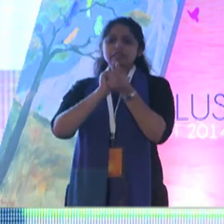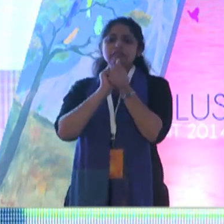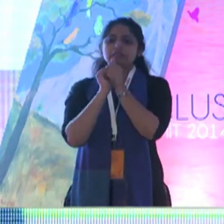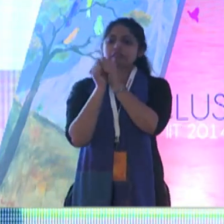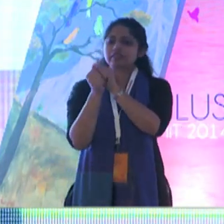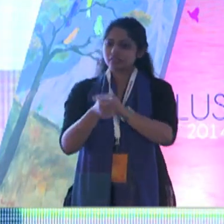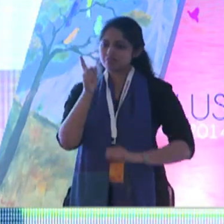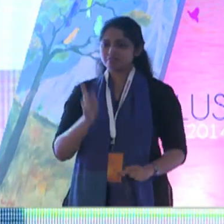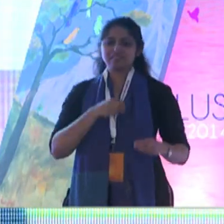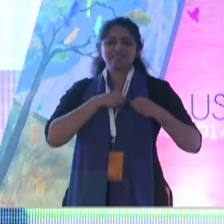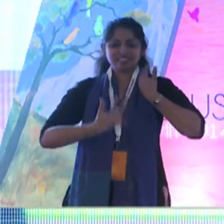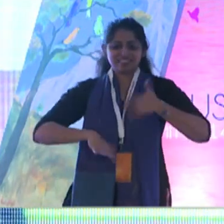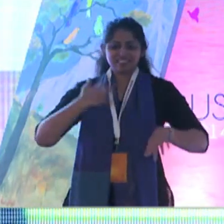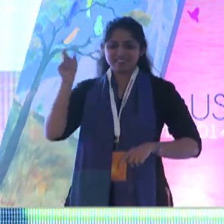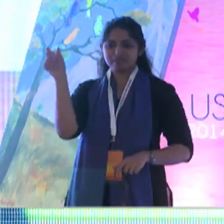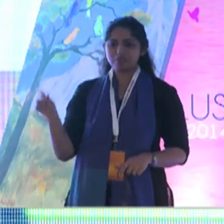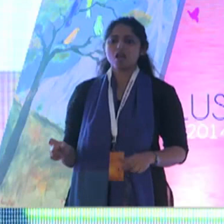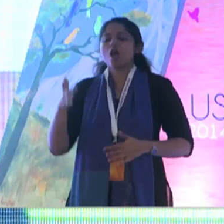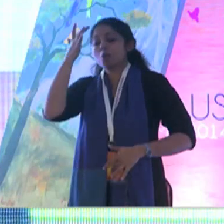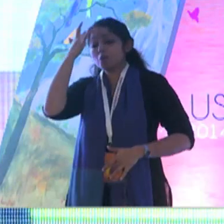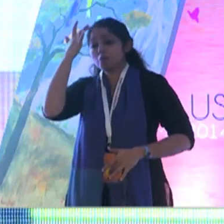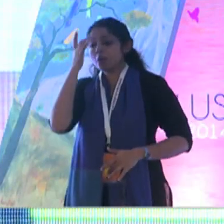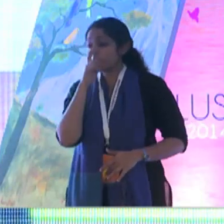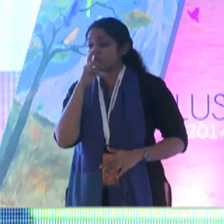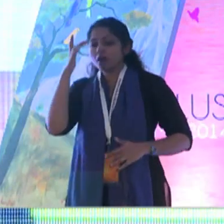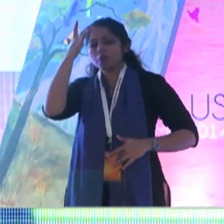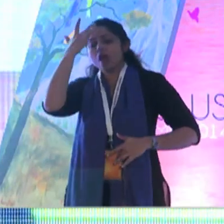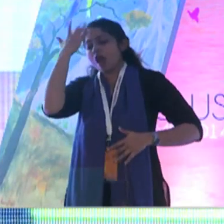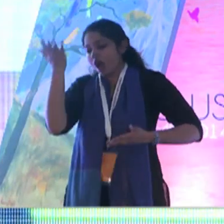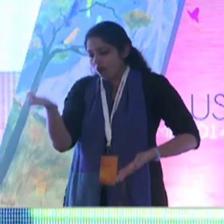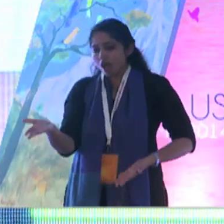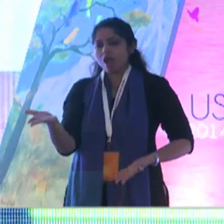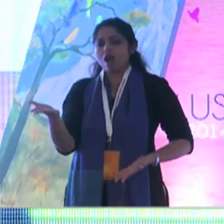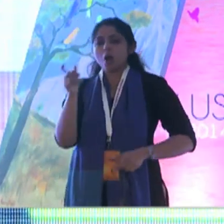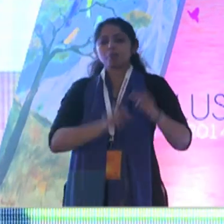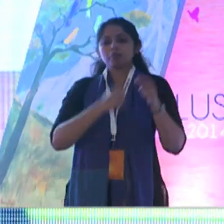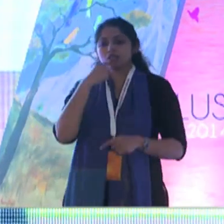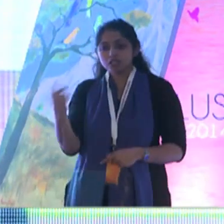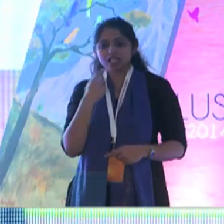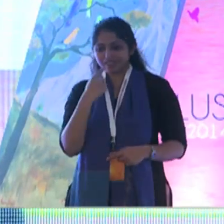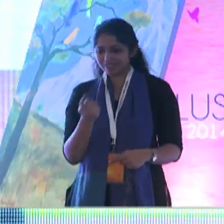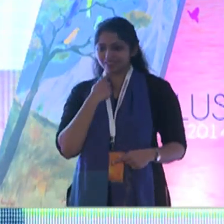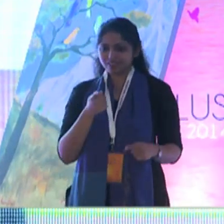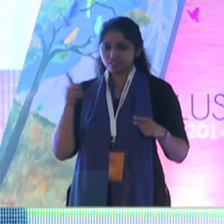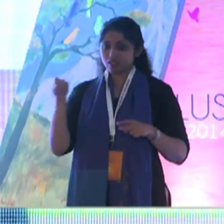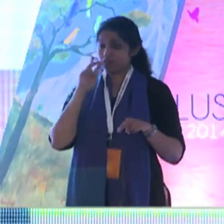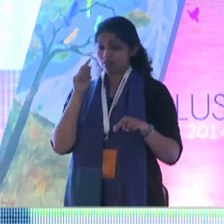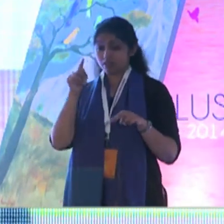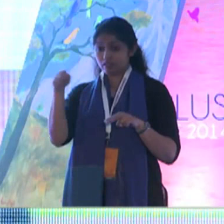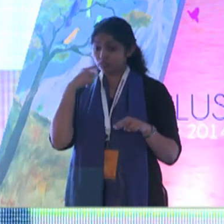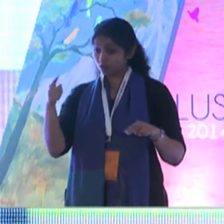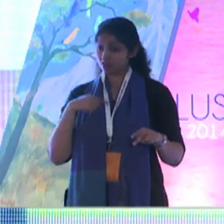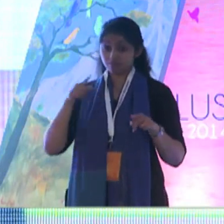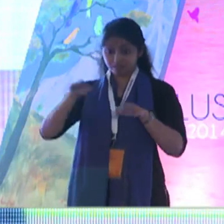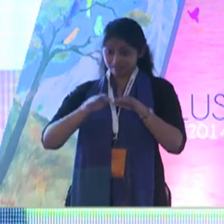suffering, typical patient, a feeling, she says. And she said to me, Arnab, you must say this when you go tomorrow. She